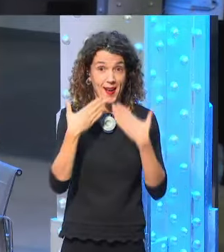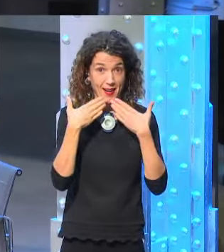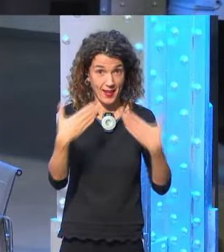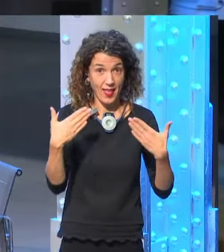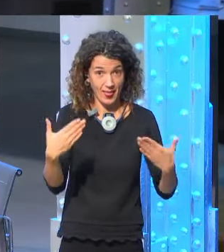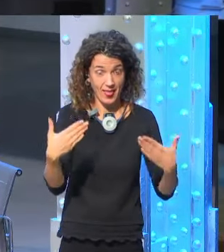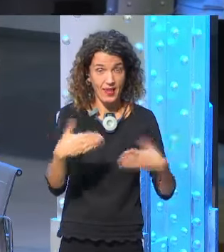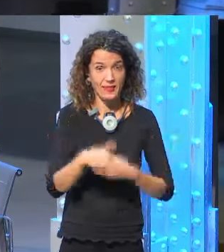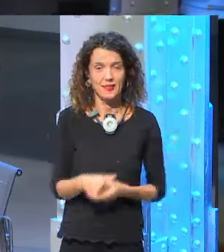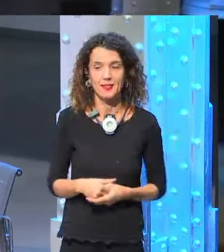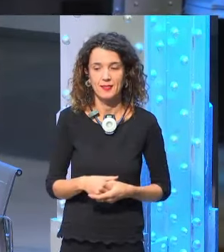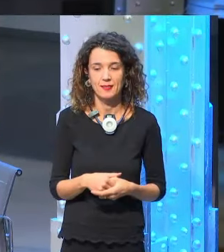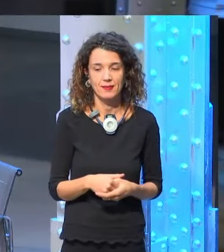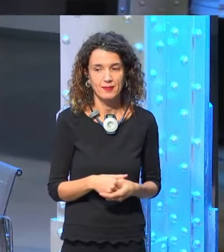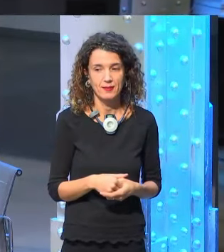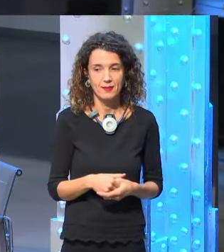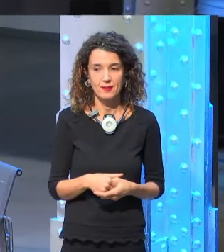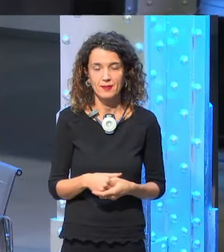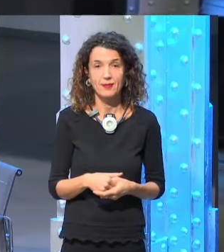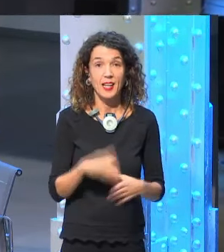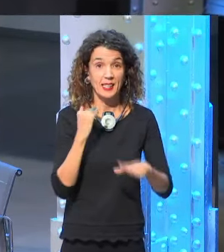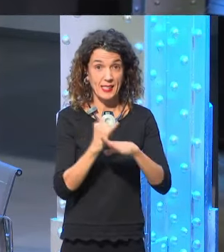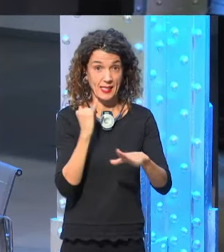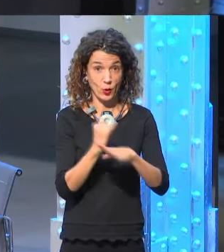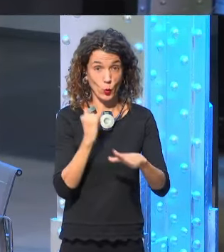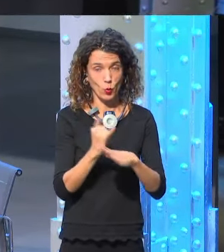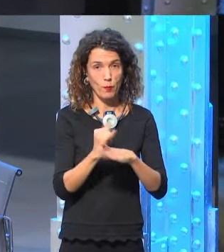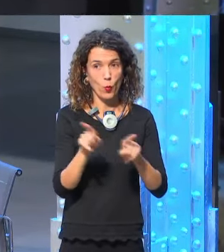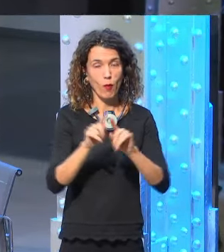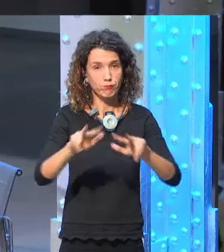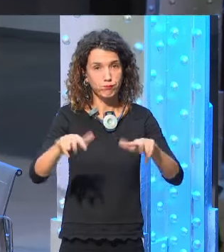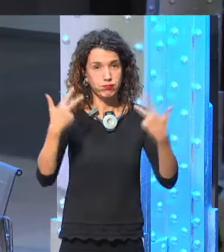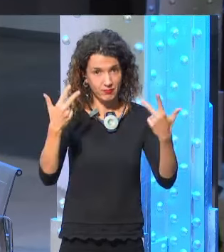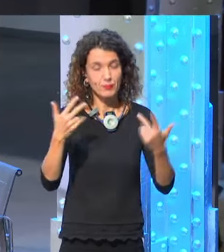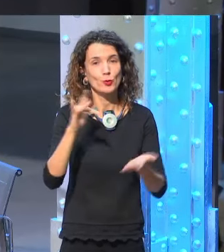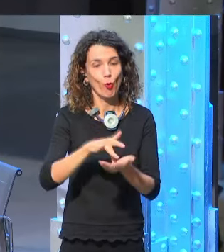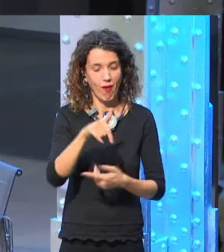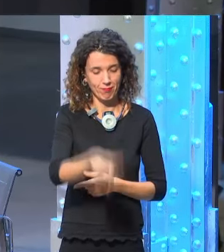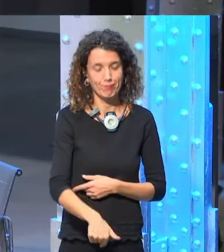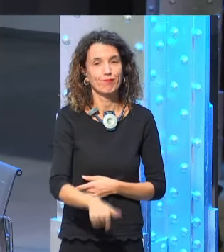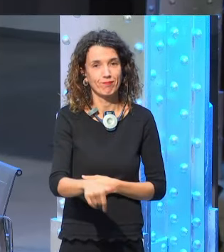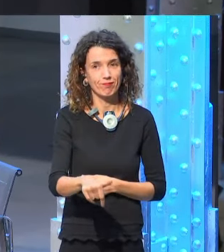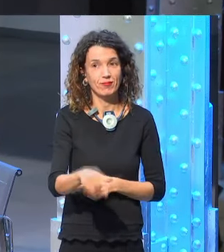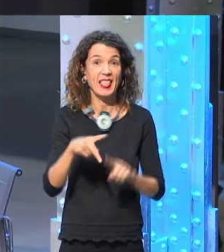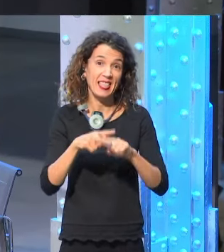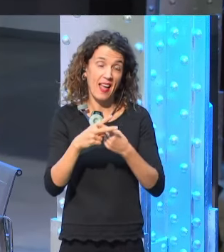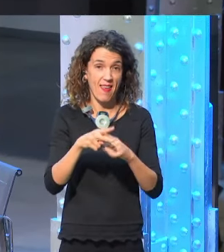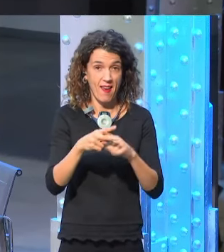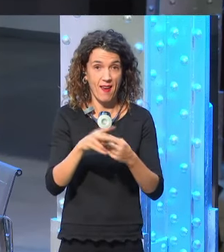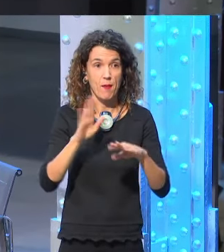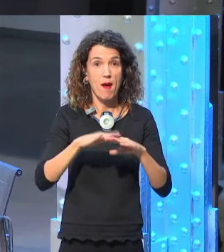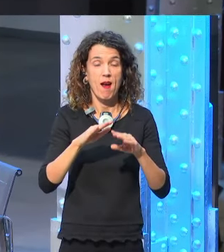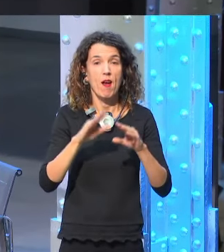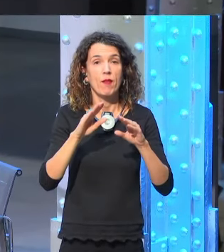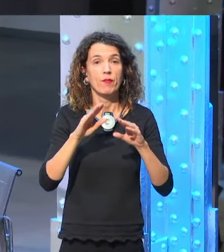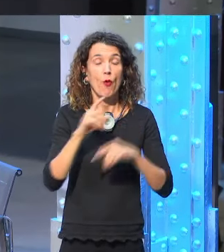Institute for enabling the first educational workshop at the Norman Foster Foundation, which we're conducting with robots here